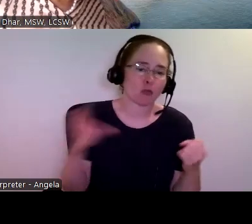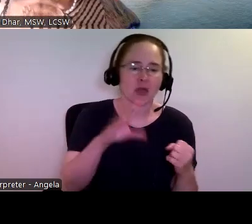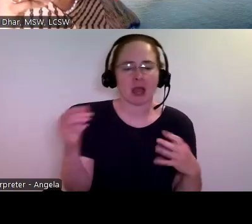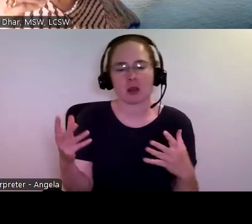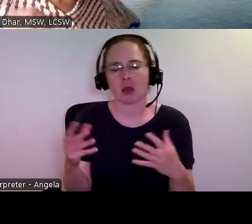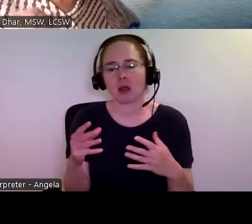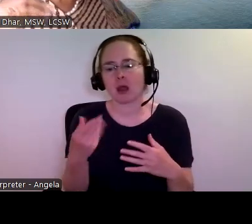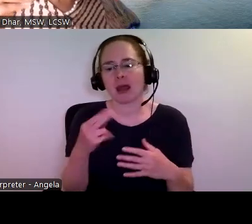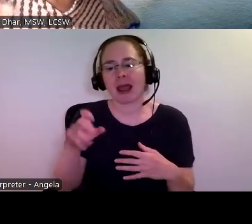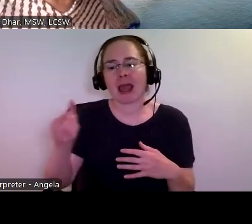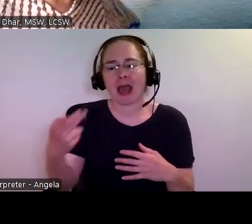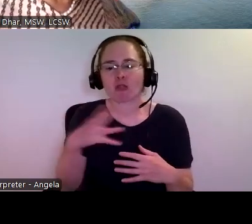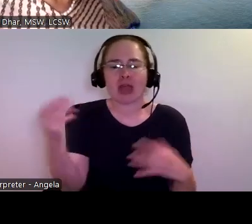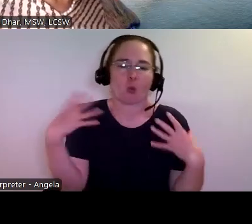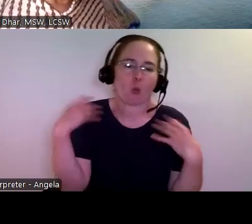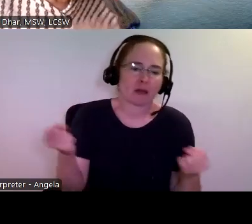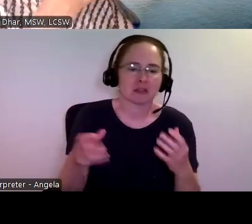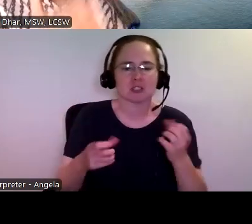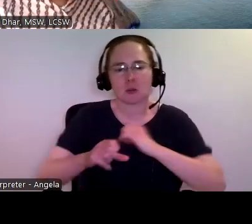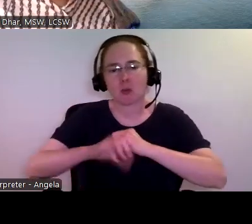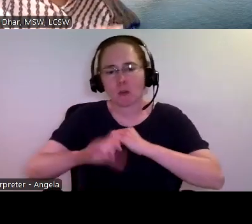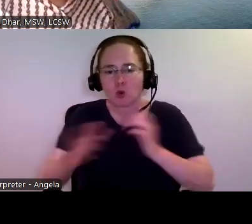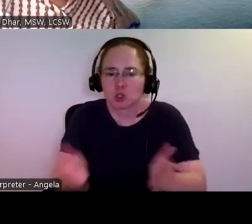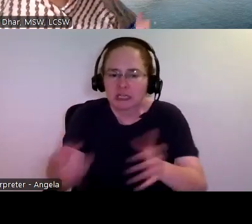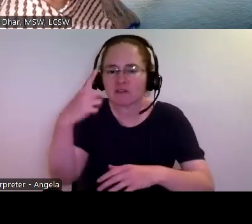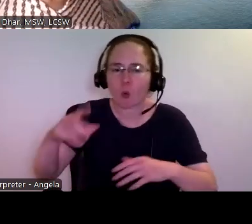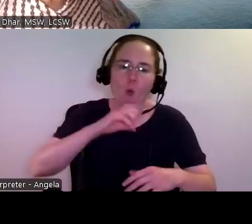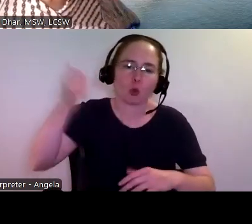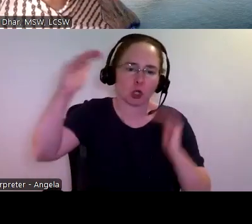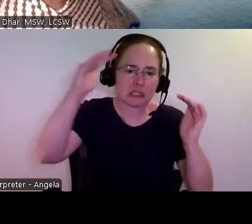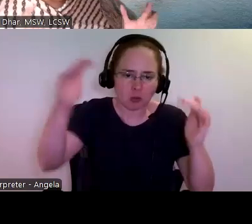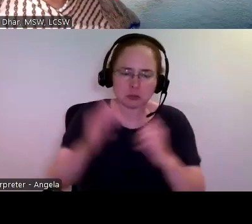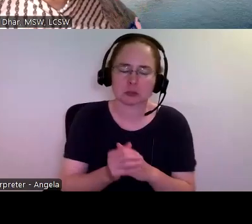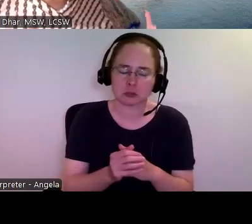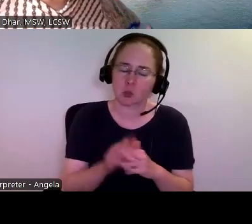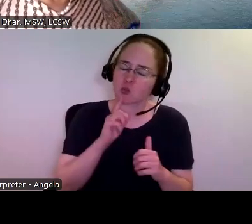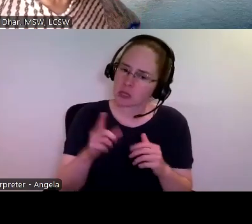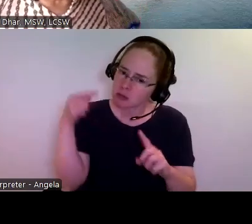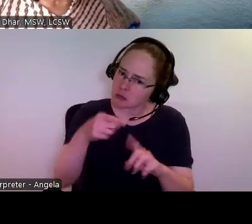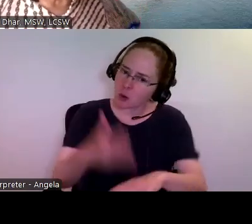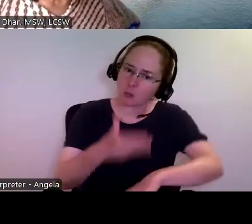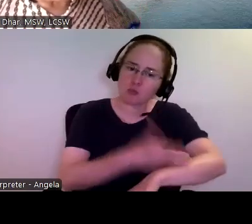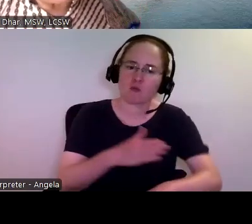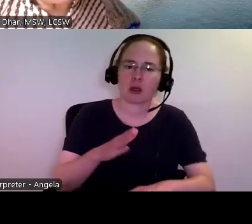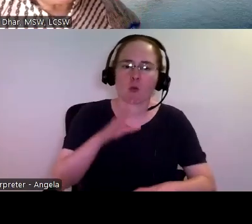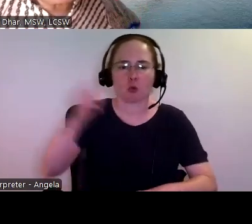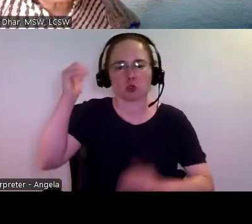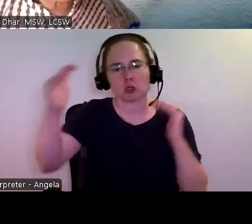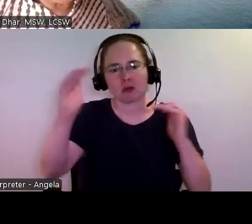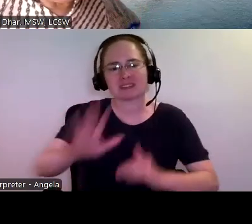promotion directly for older adults, with the goal of really improving the lives of older adults in